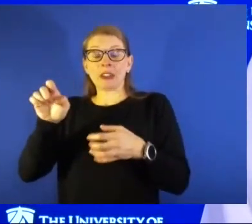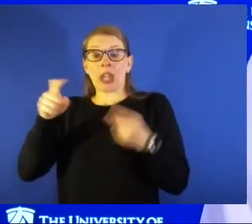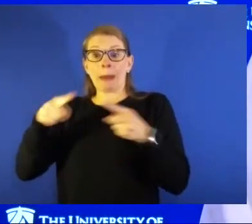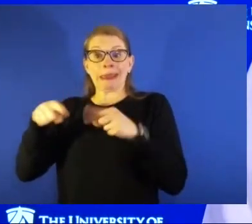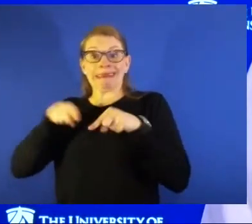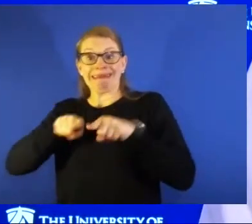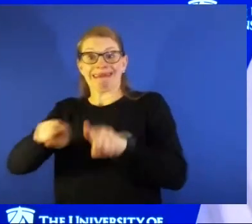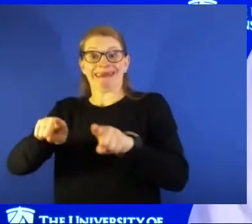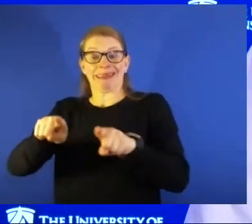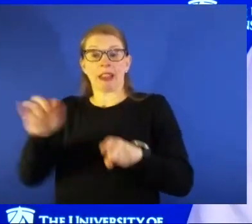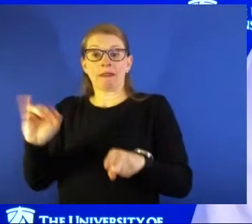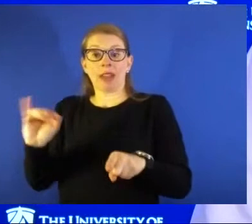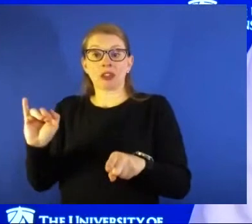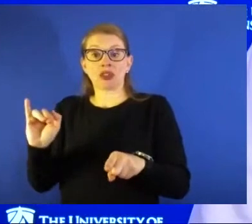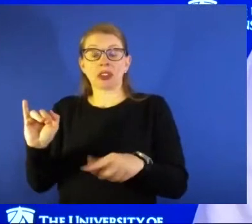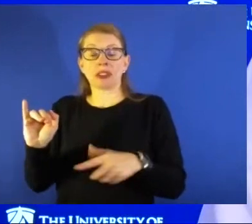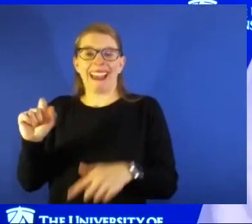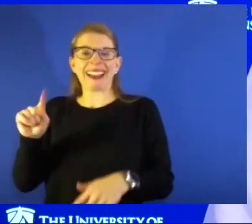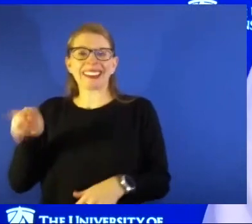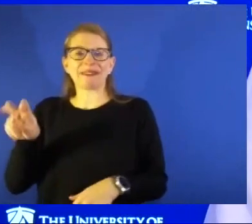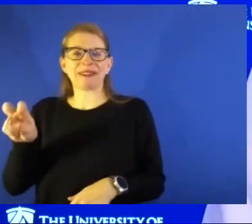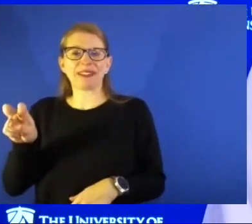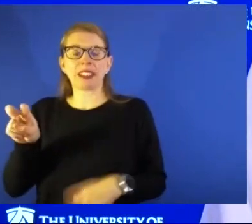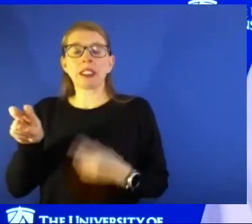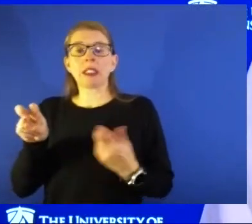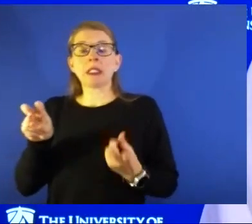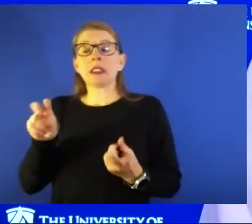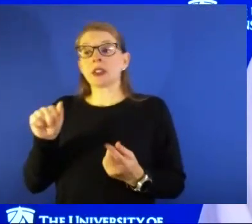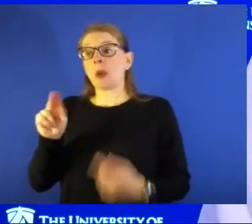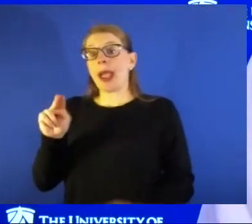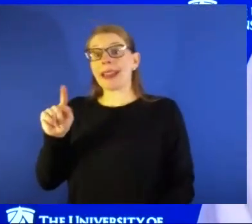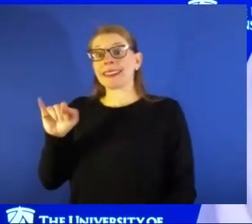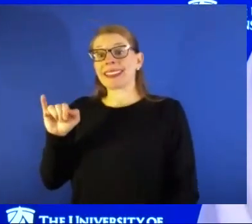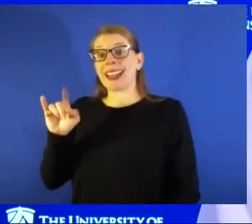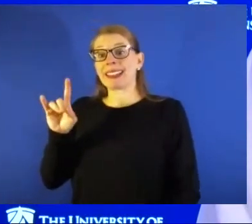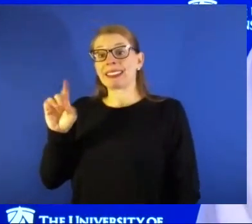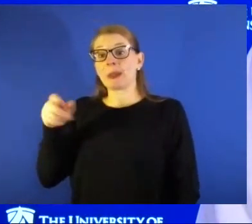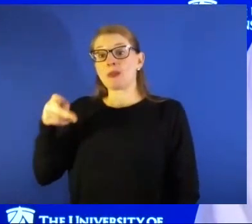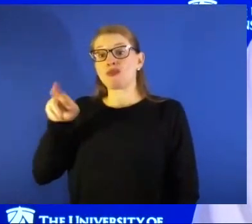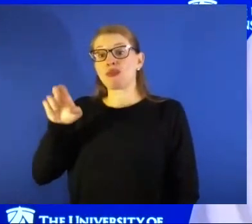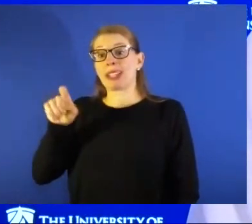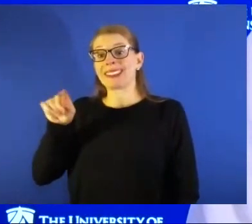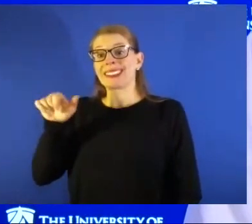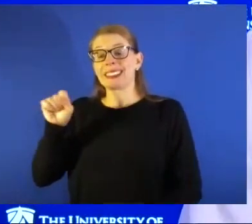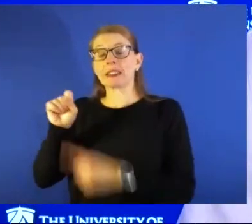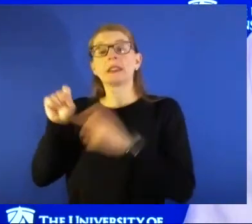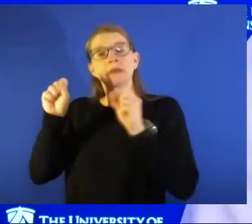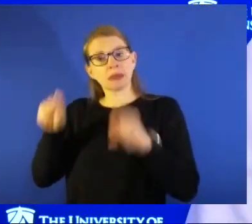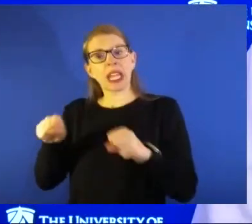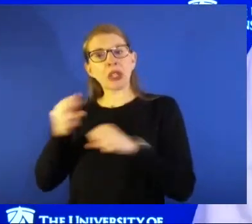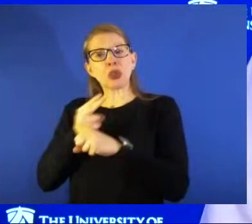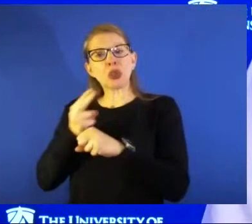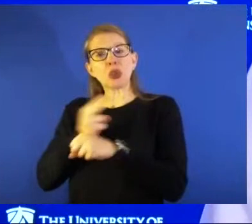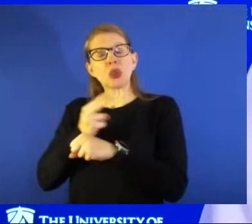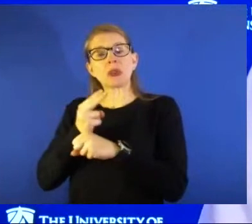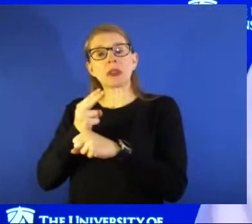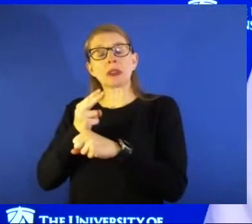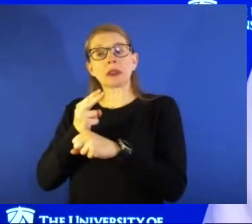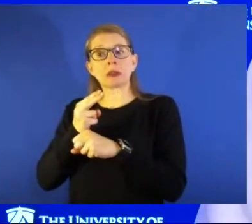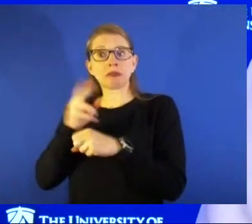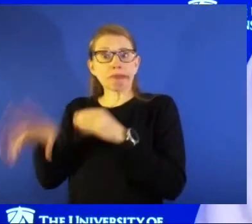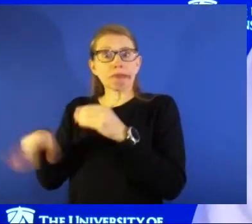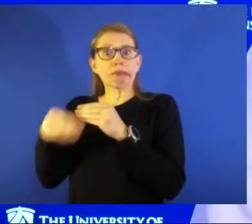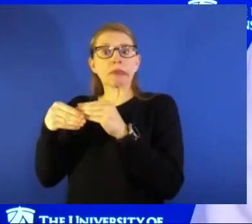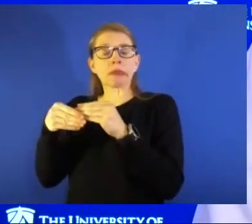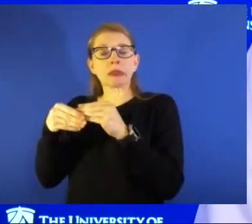infection. So certainly antidepressants could be part of a multimodal treatment, but it is not going to be the whole thing. We know that